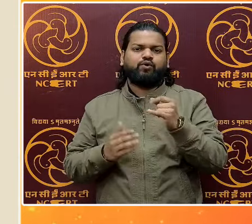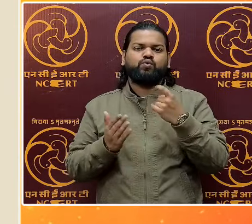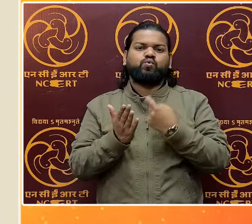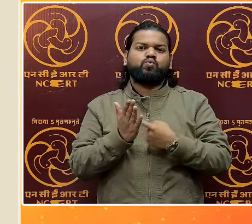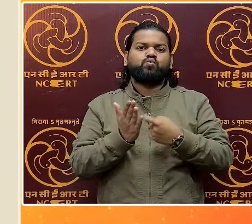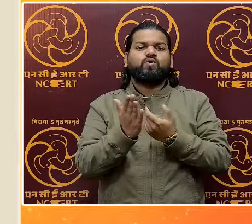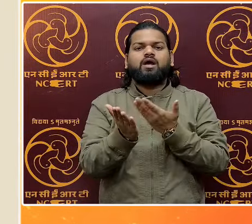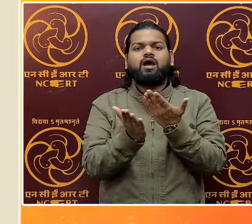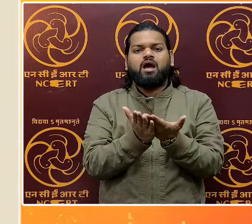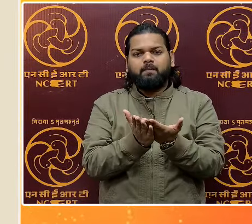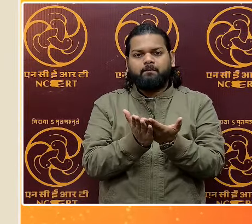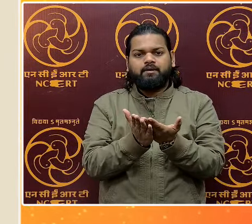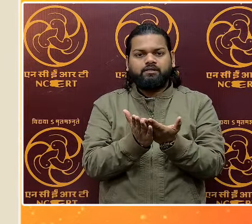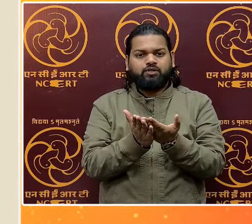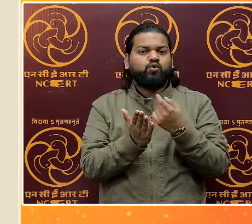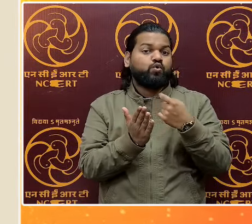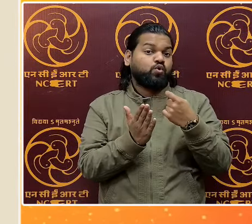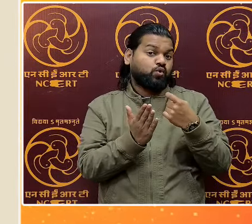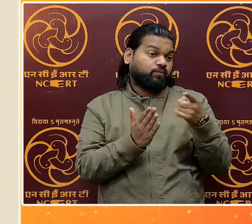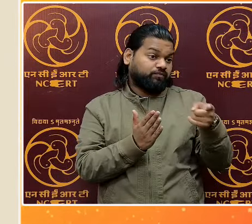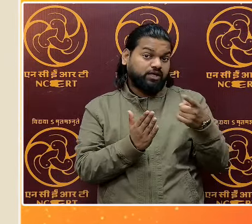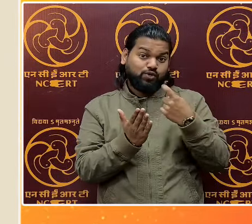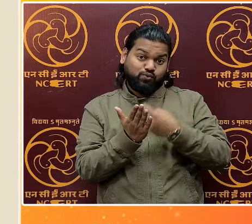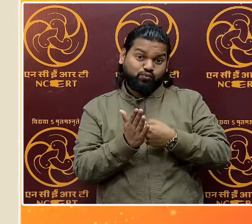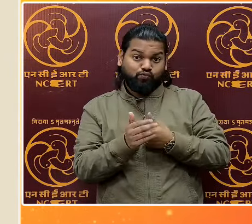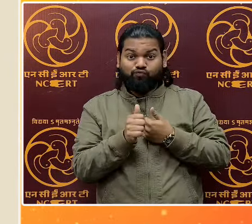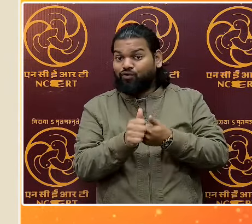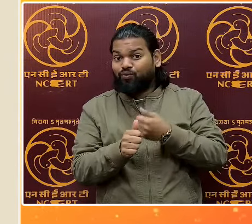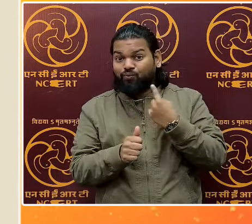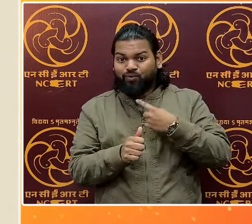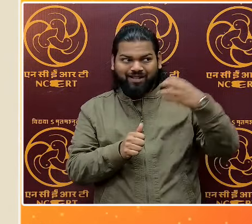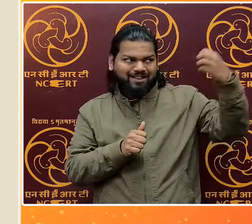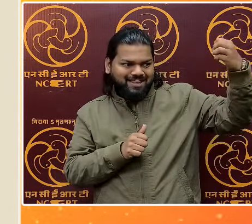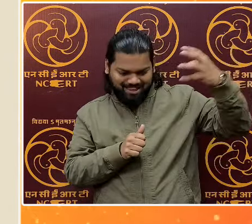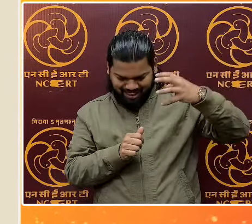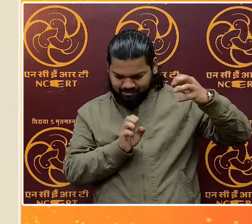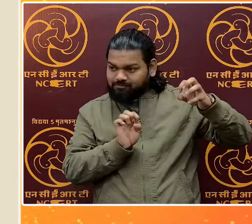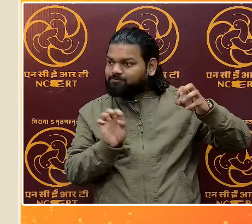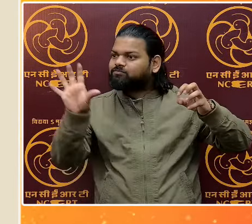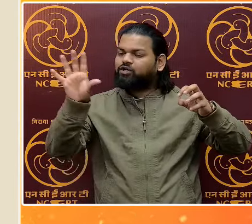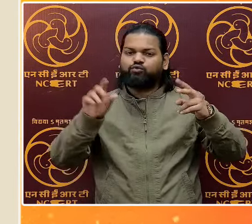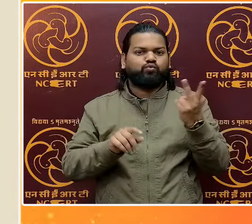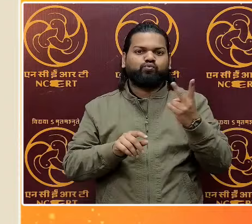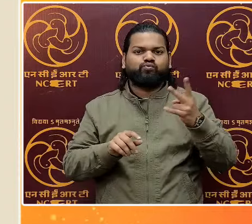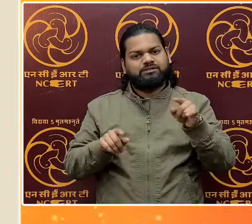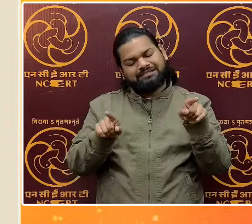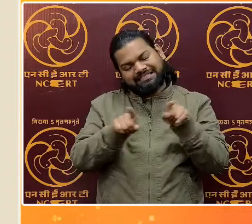the light rays are following and giving us these laws of reflection.